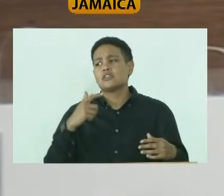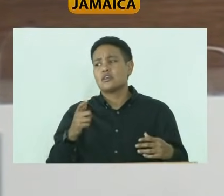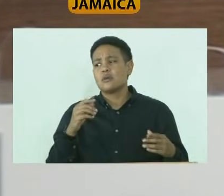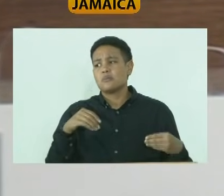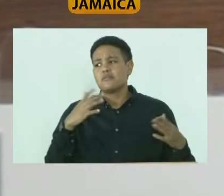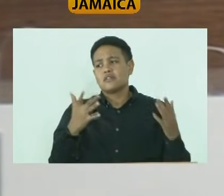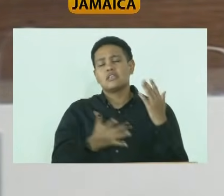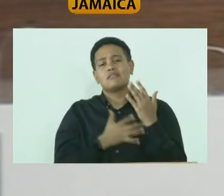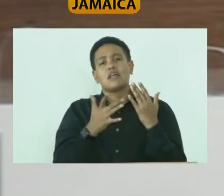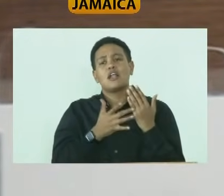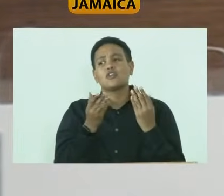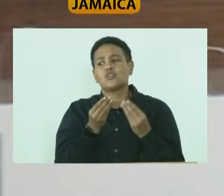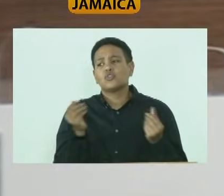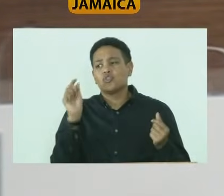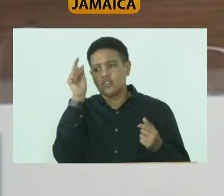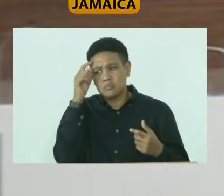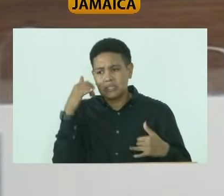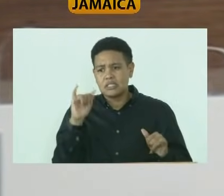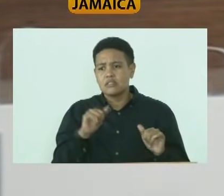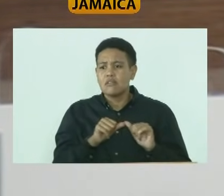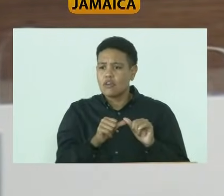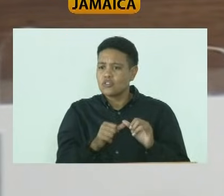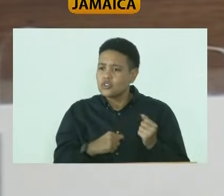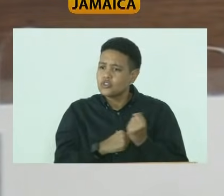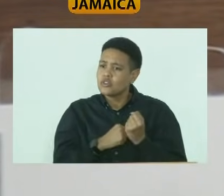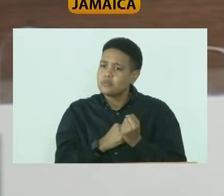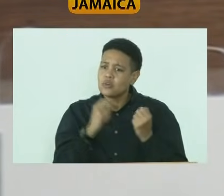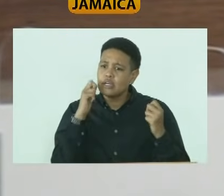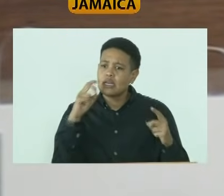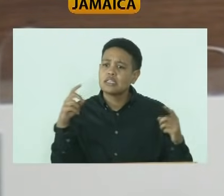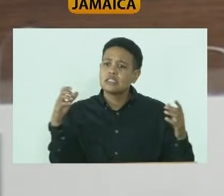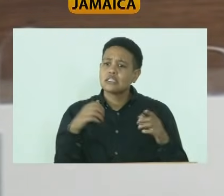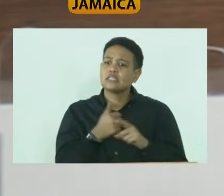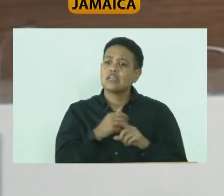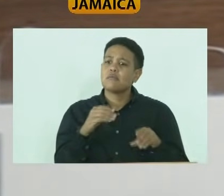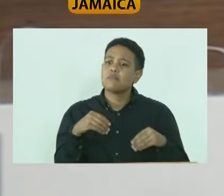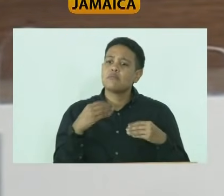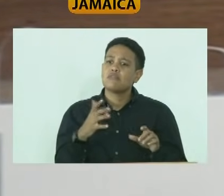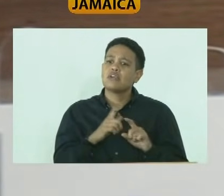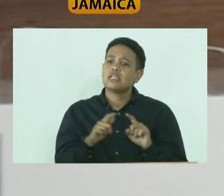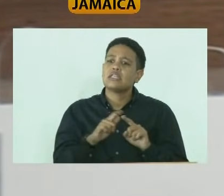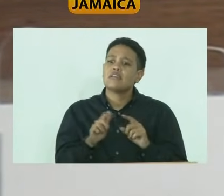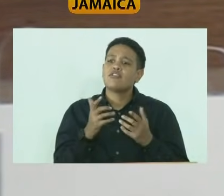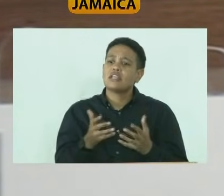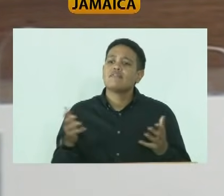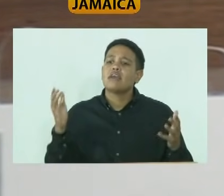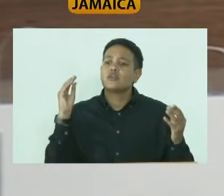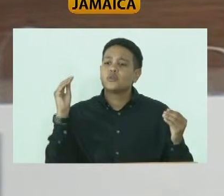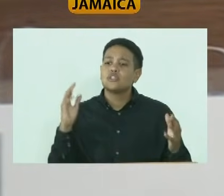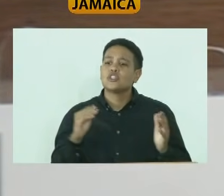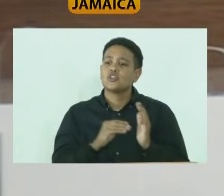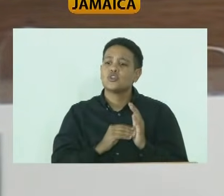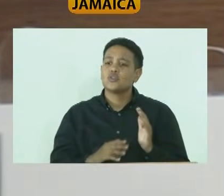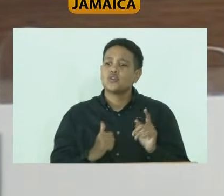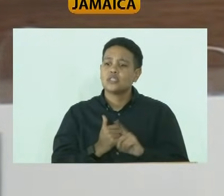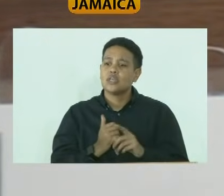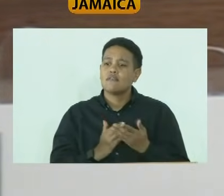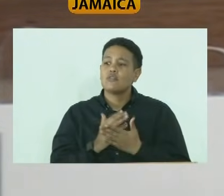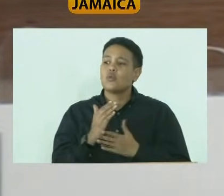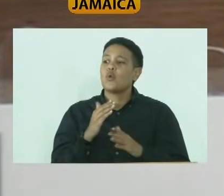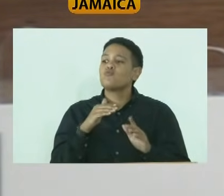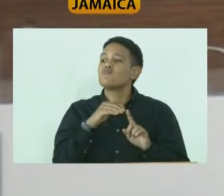and continued support to the education sector by the provision of devices to the teachers and students. By way of